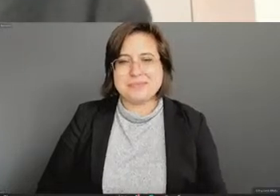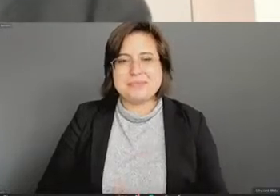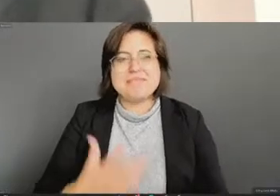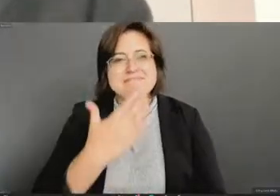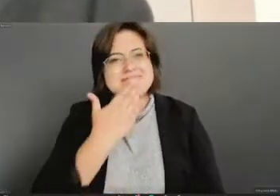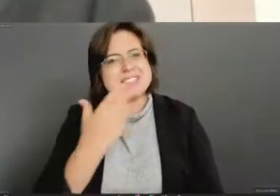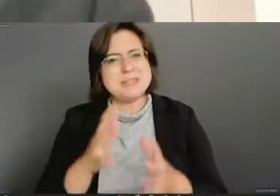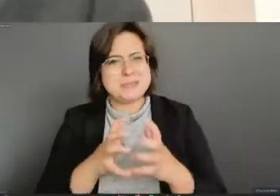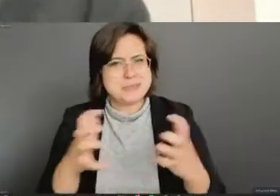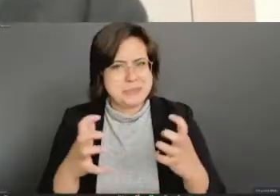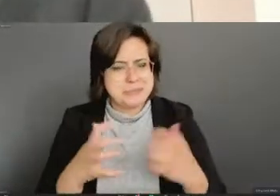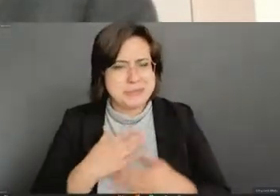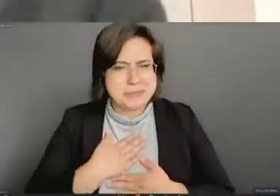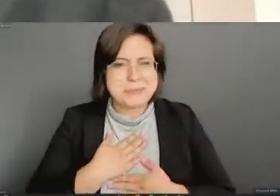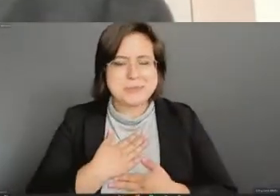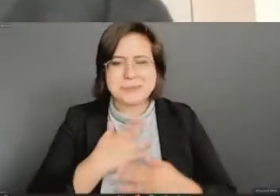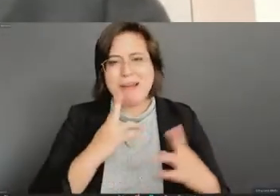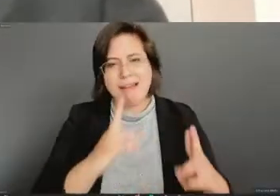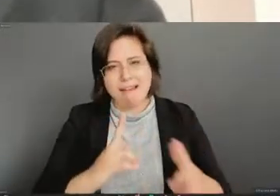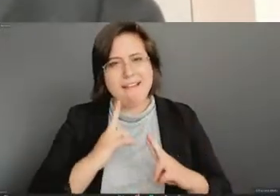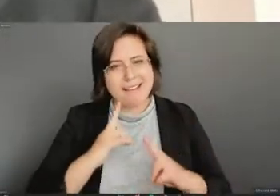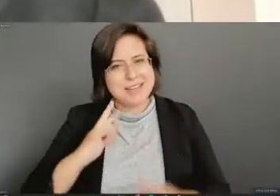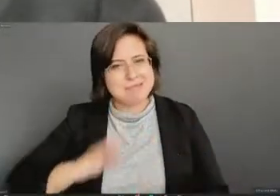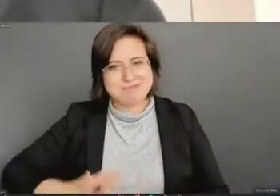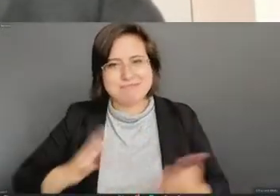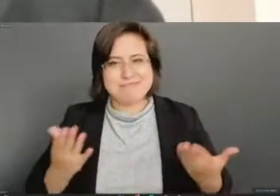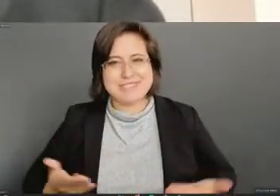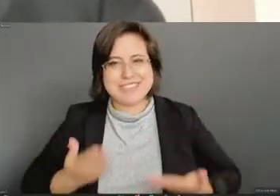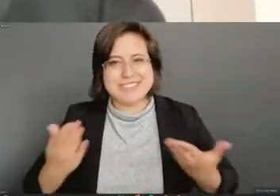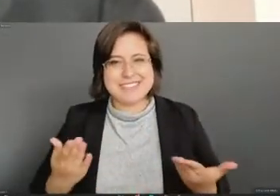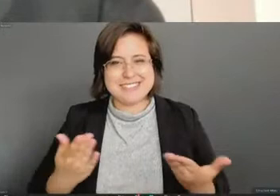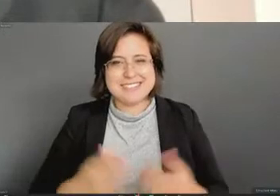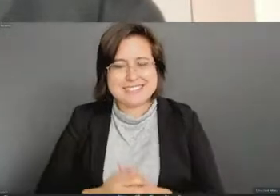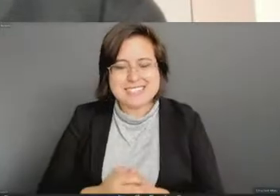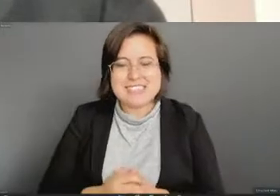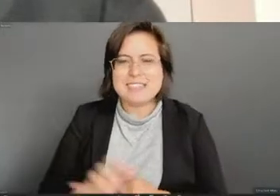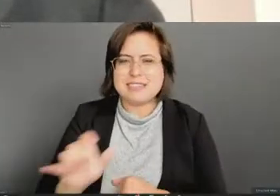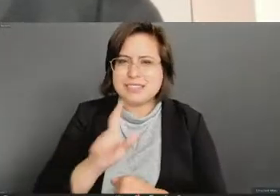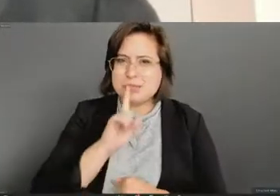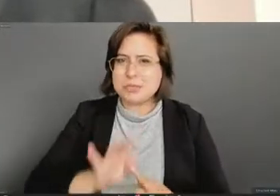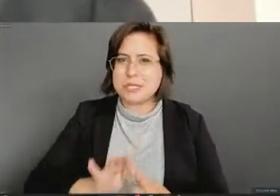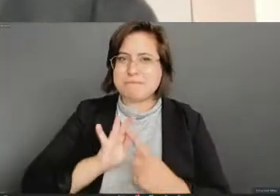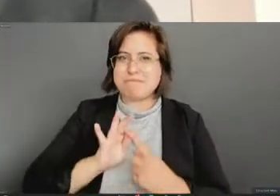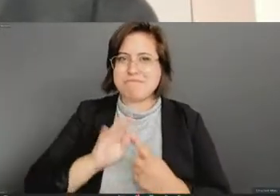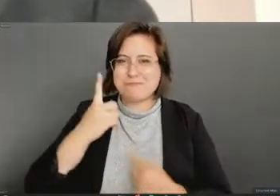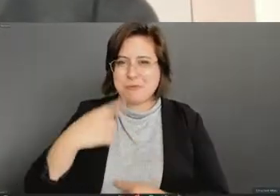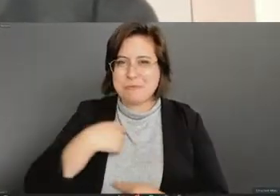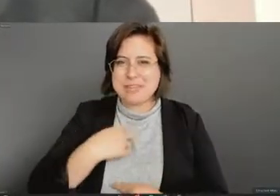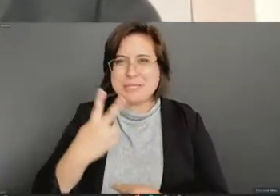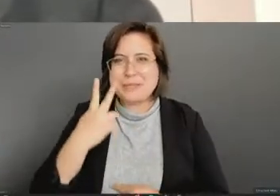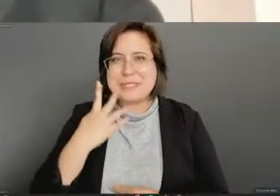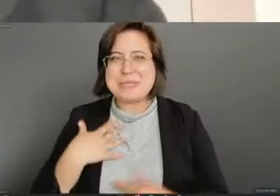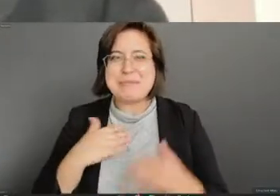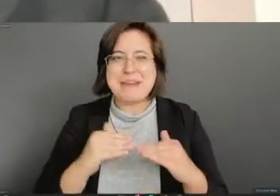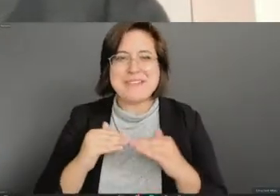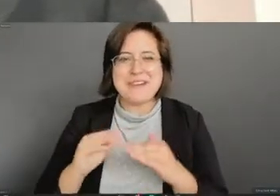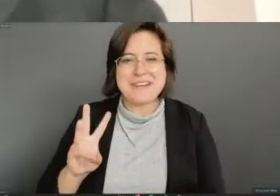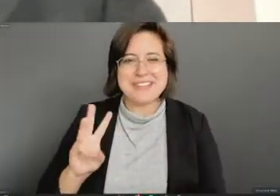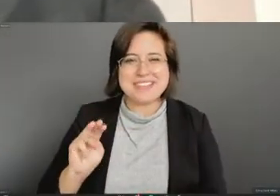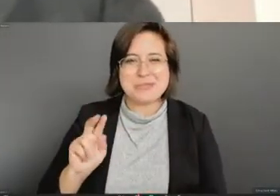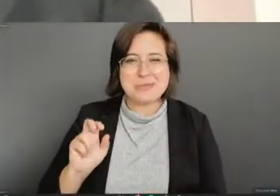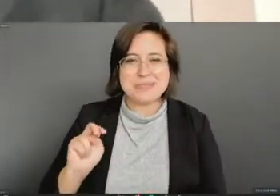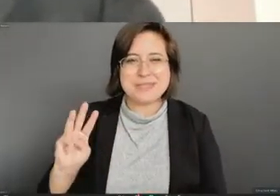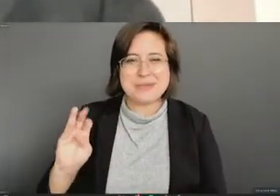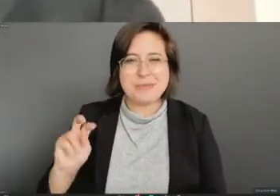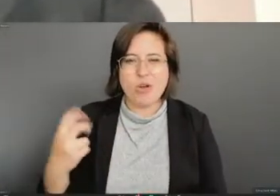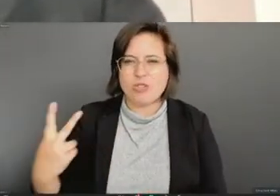truly an honor and privilege to be here, and it's really special to me to be able to see my colleague Winston Wong. We